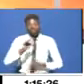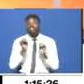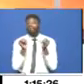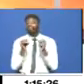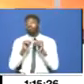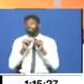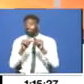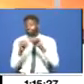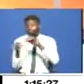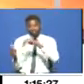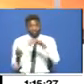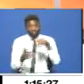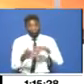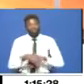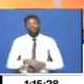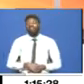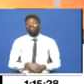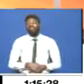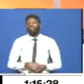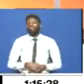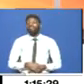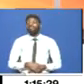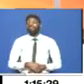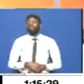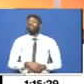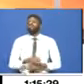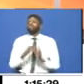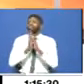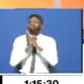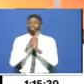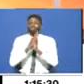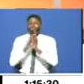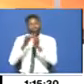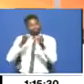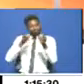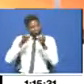Thousands of stories have been told about the brave men and women